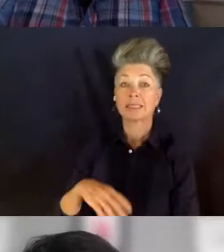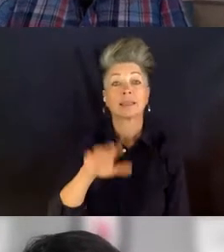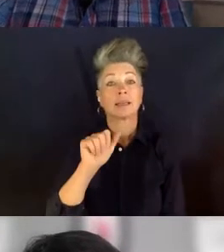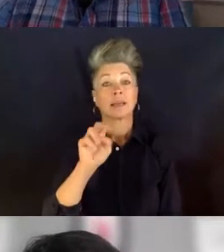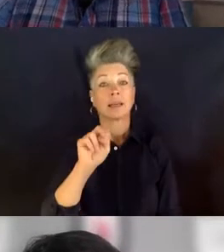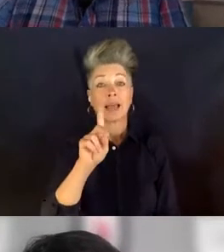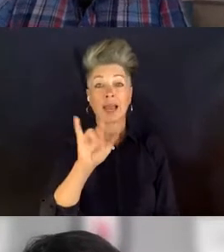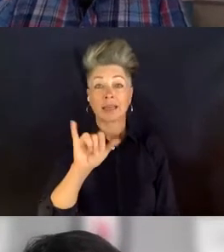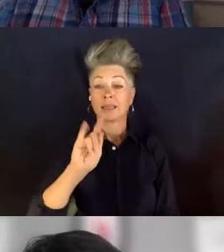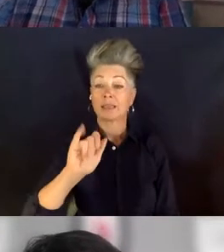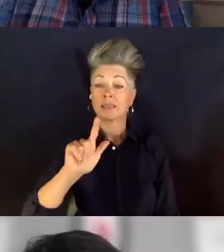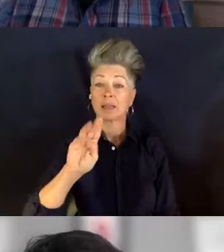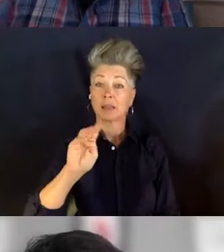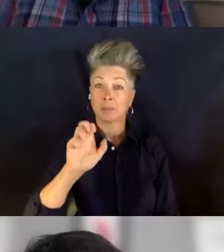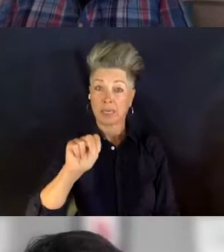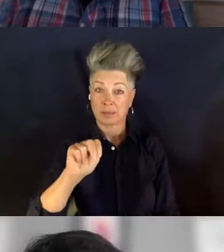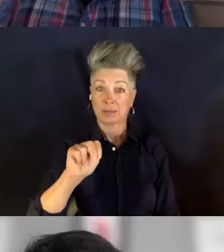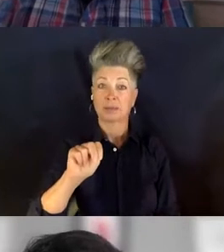Andy Tillman.